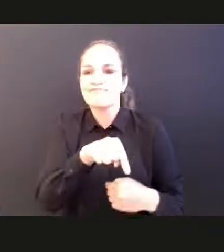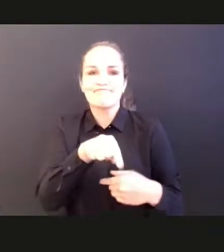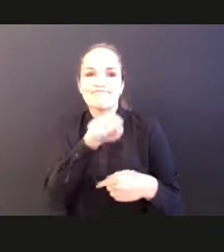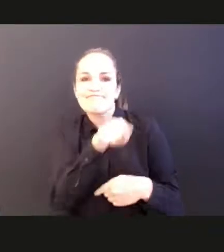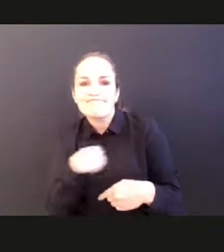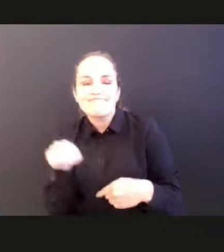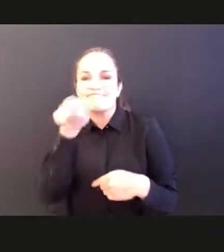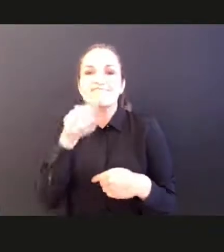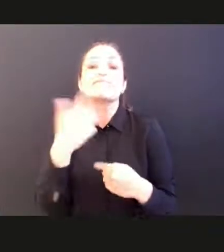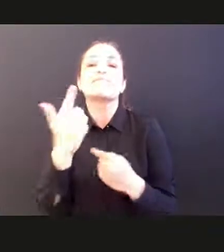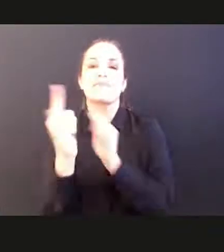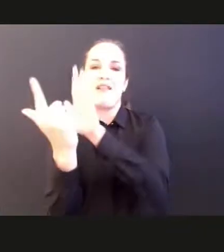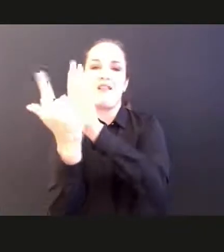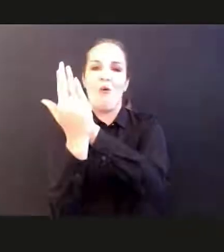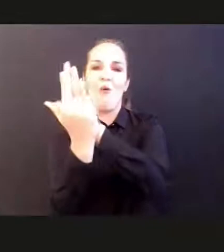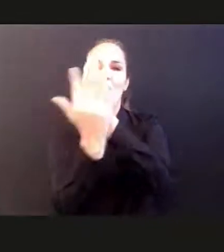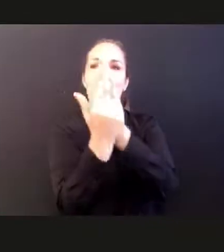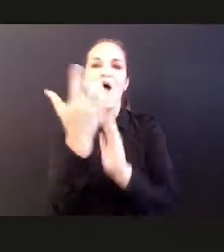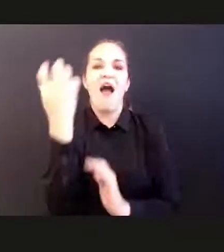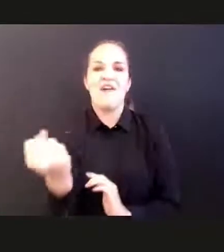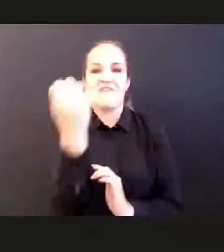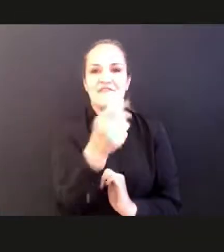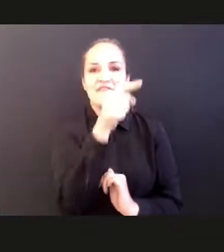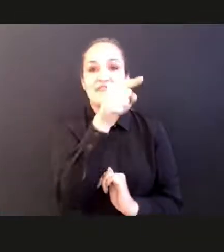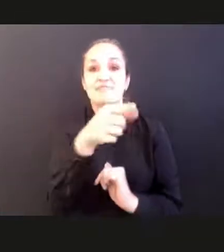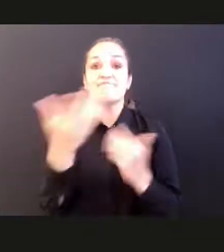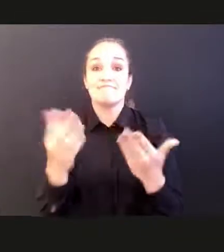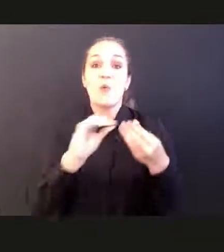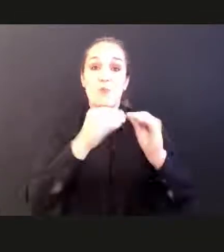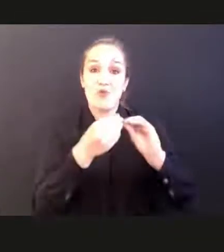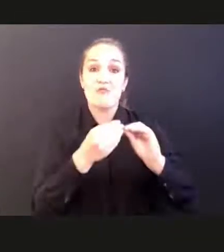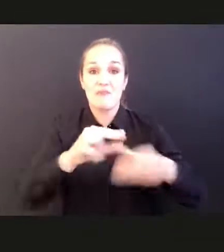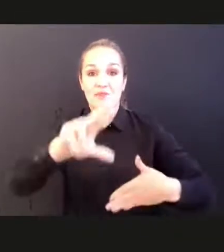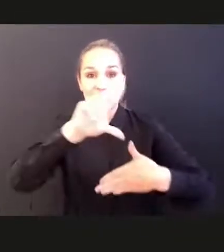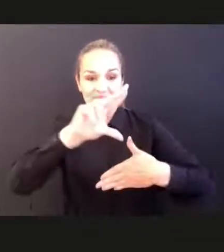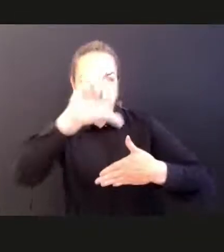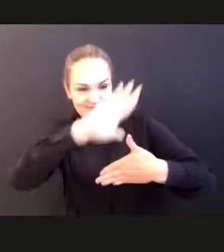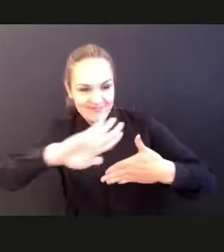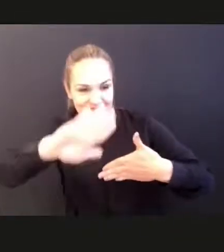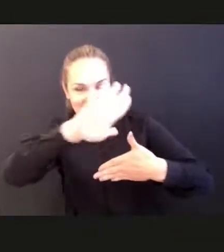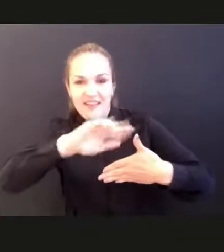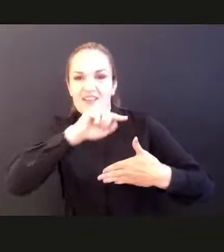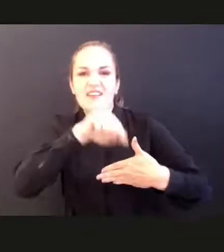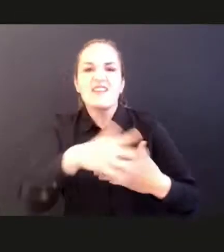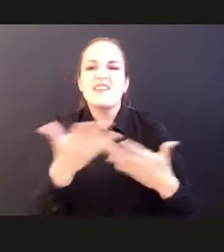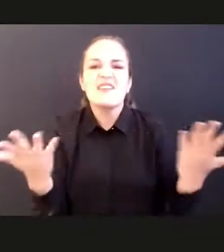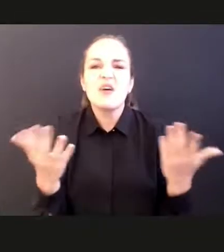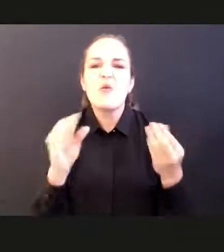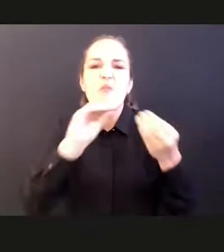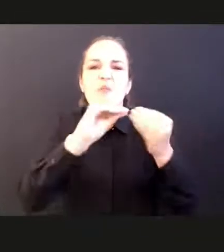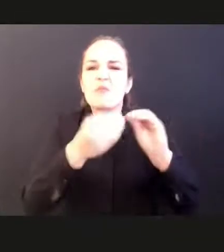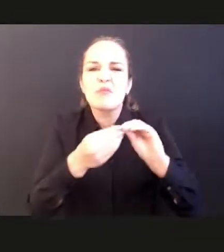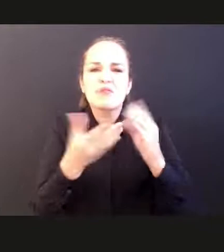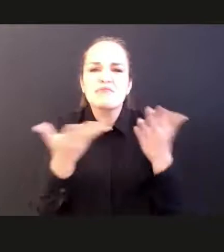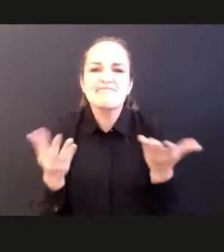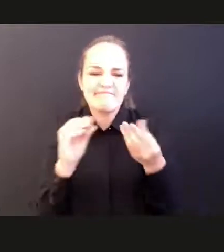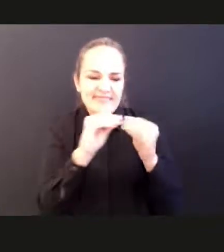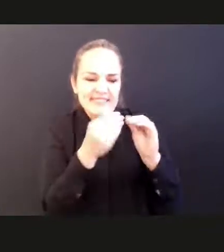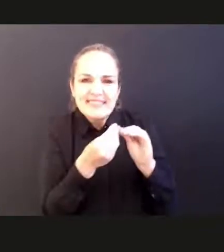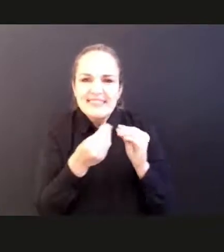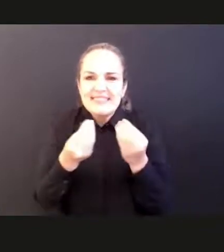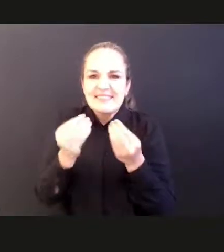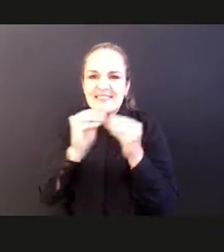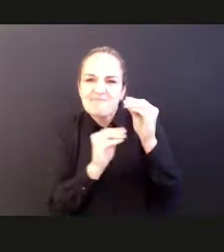in the Caribbean relate to the fact that many of our ecosystems, aspects of our developmental sector